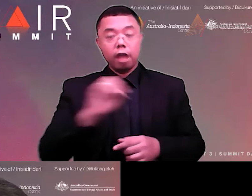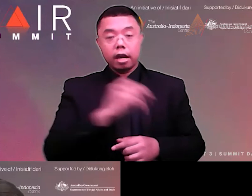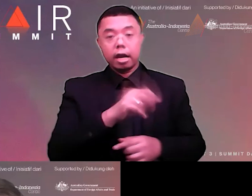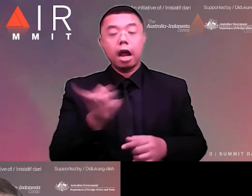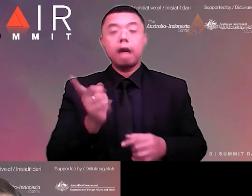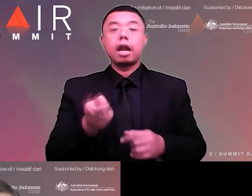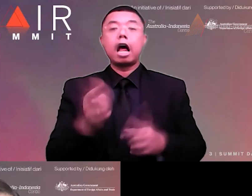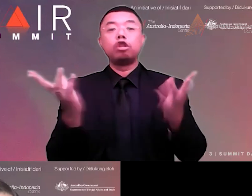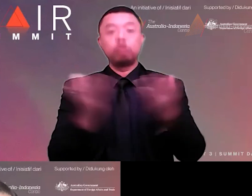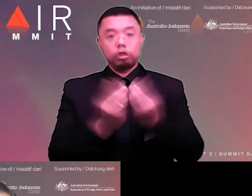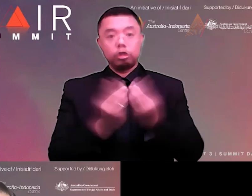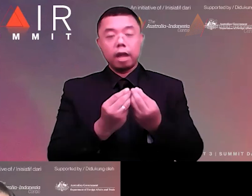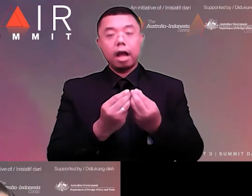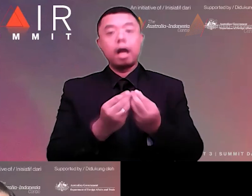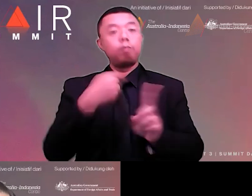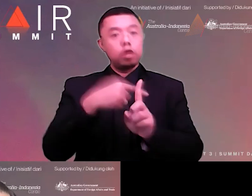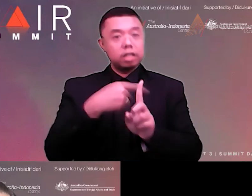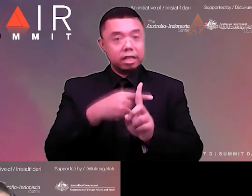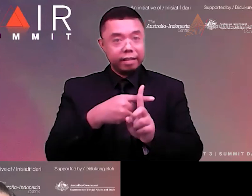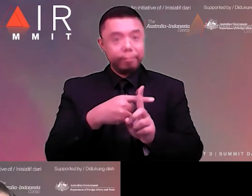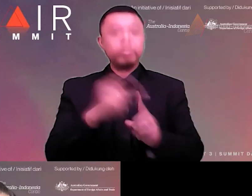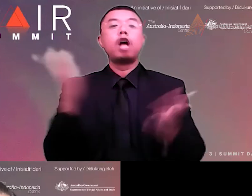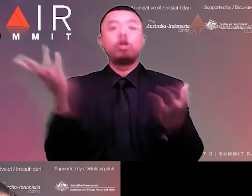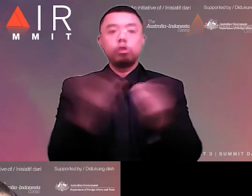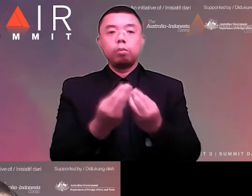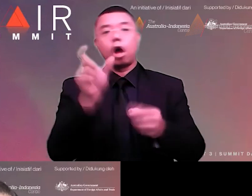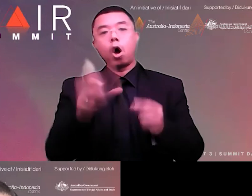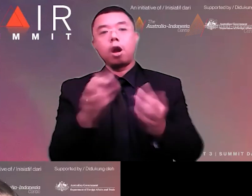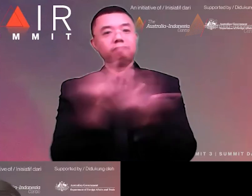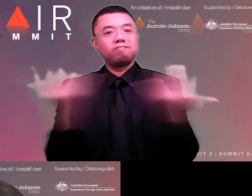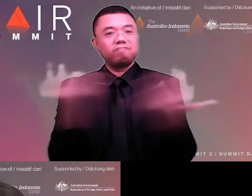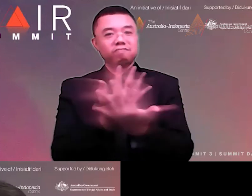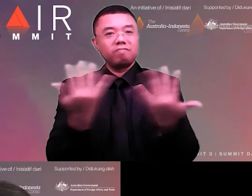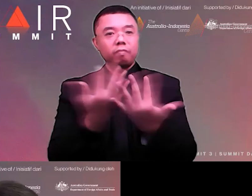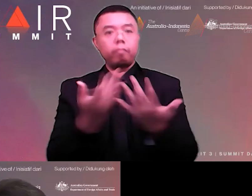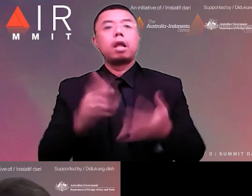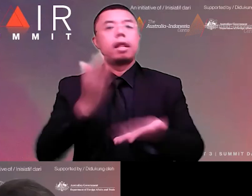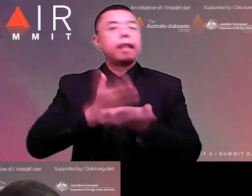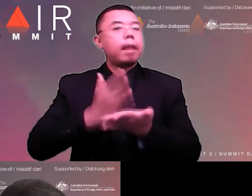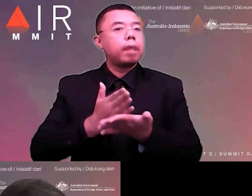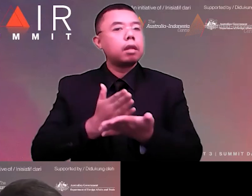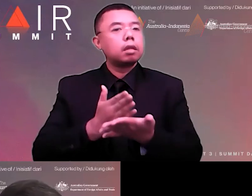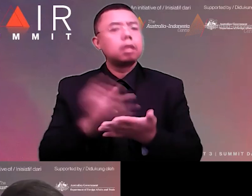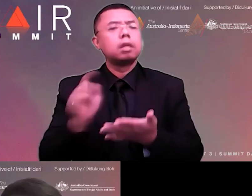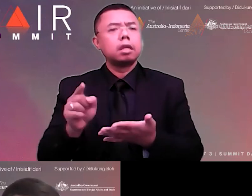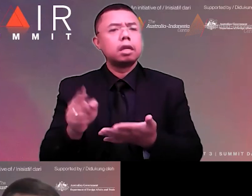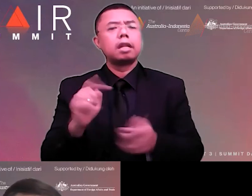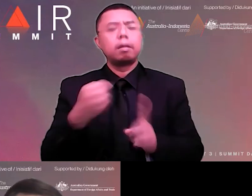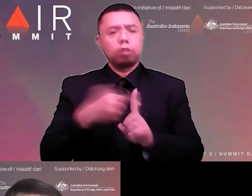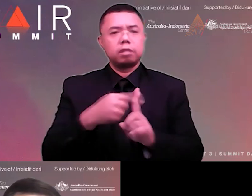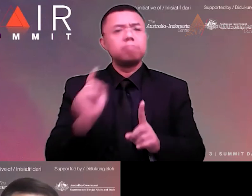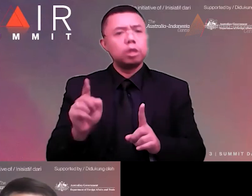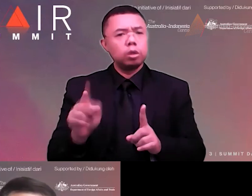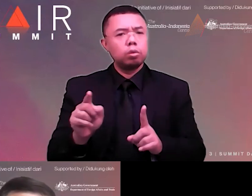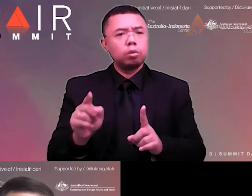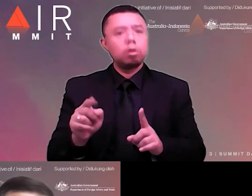see the lagged impact of mobility on positivity. We have the mask